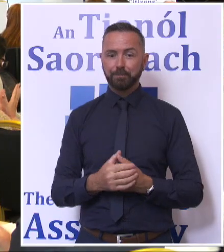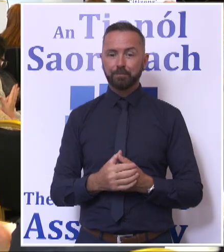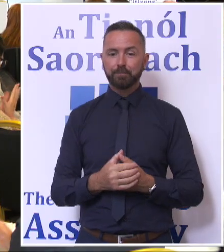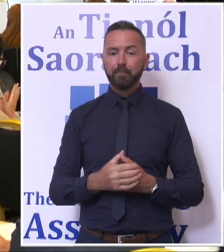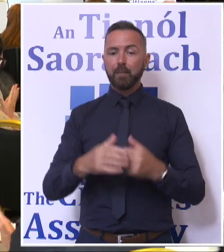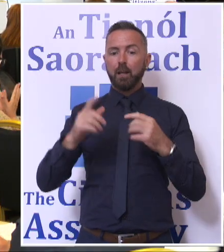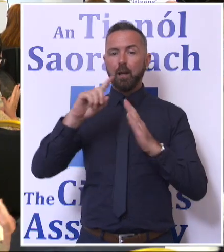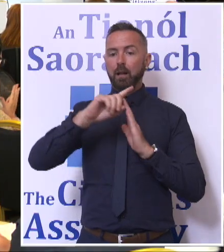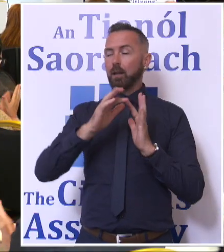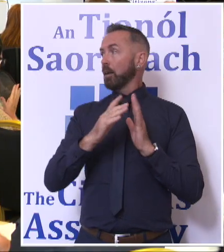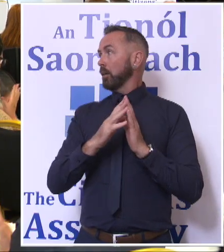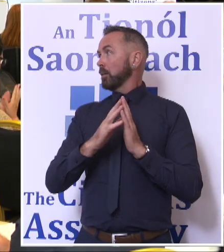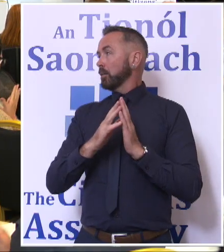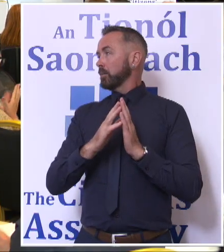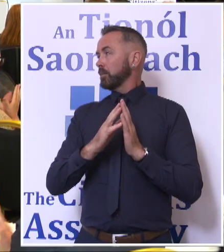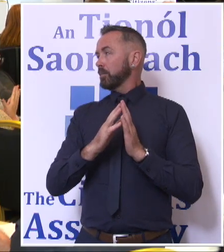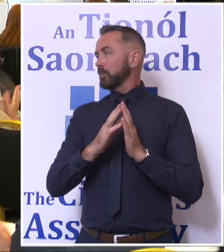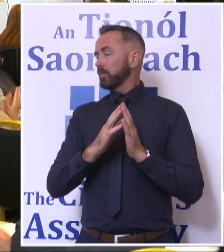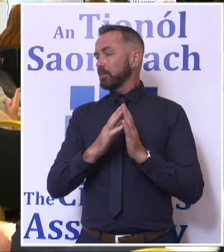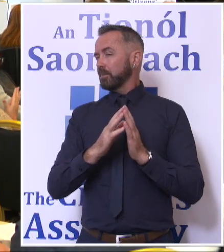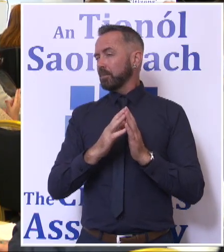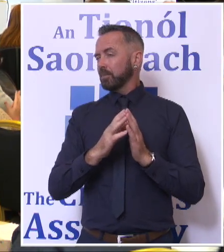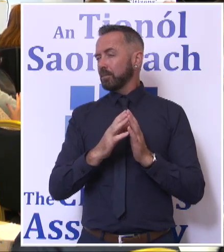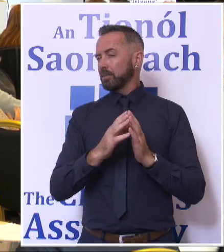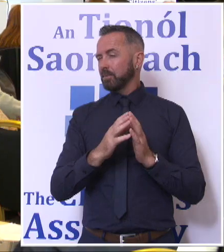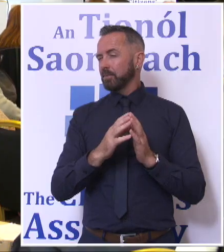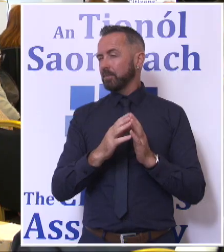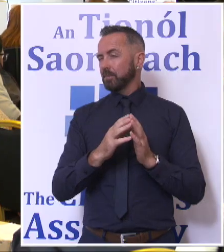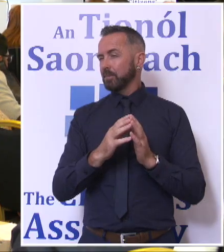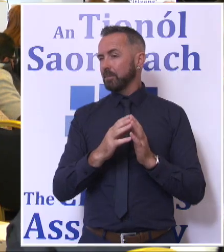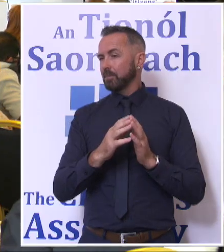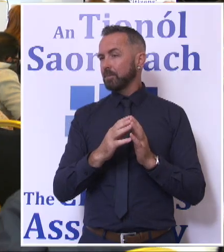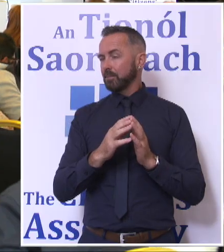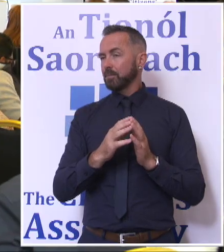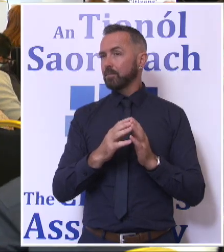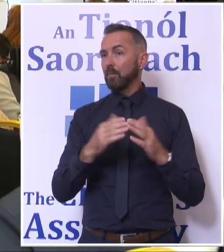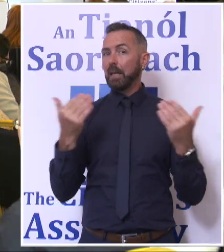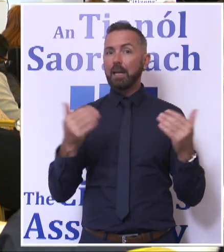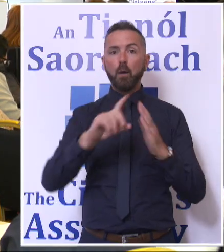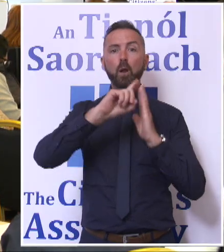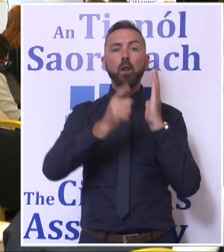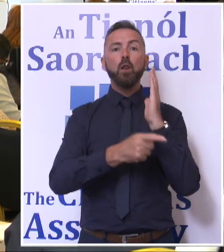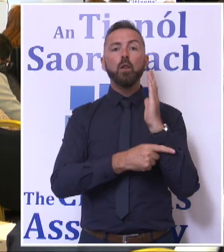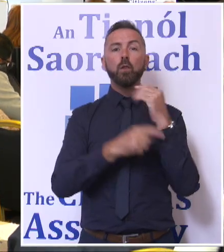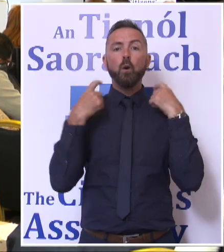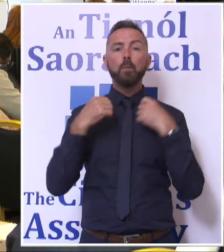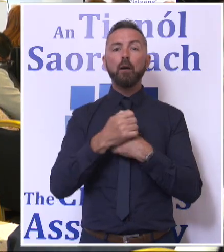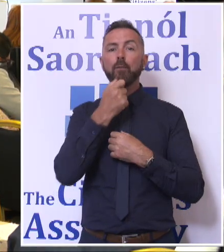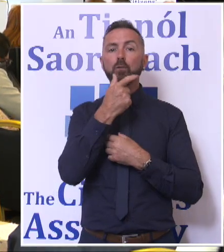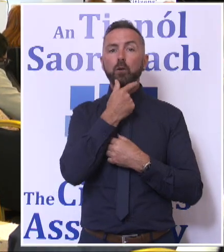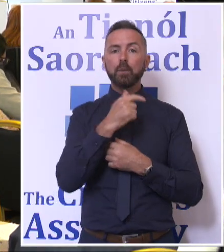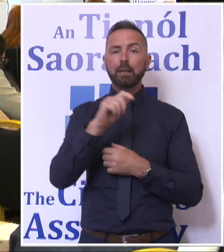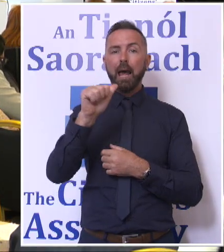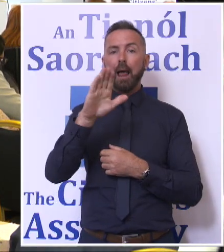Mayor of Fingal, gurv míle mágwith. I'd like to now welcome to present the Lord Mayor of Dublin, Councilor Alison